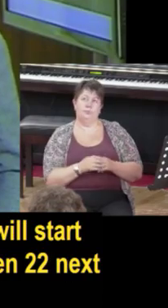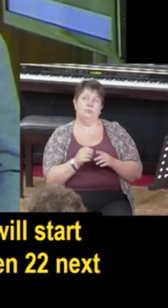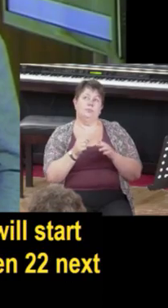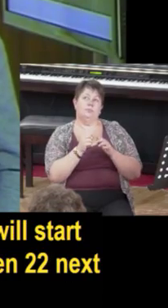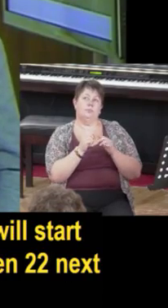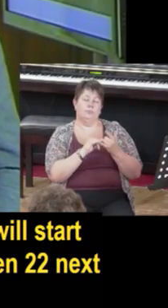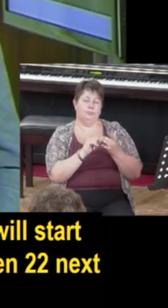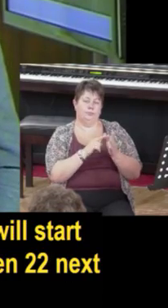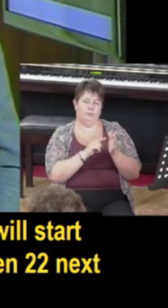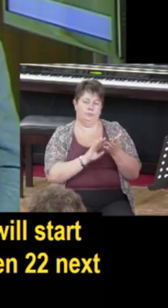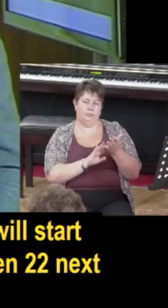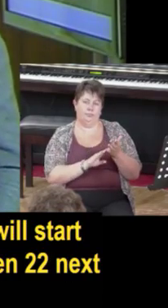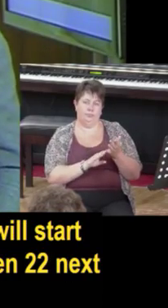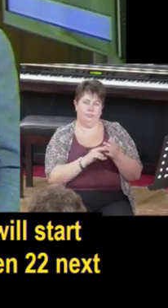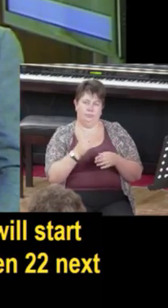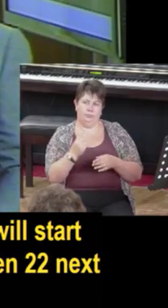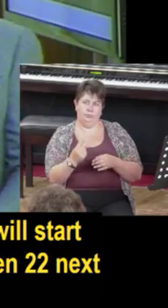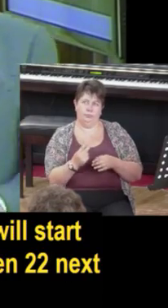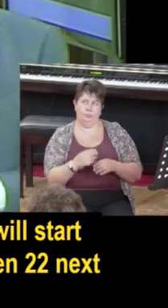Psalm 2.